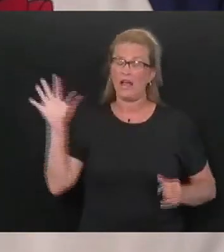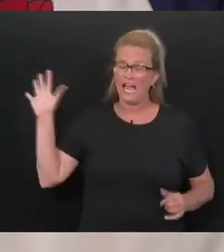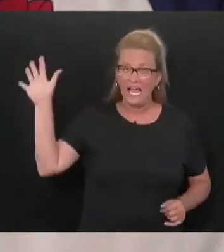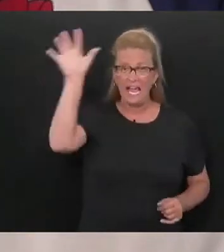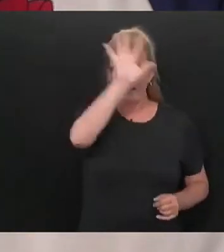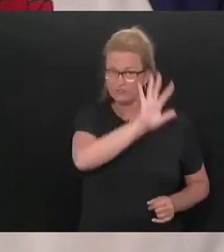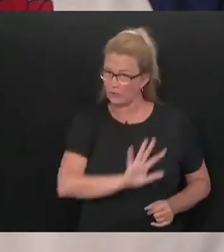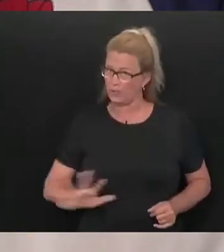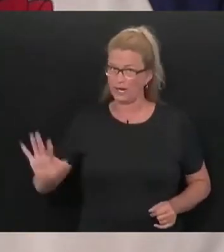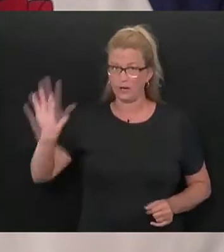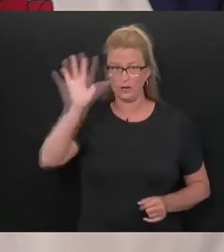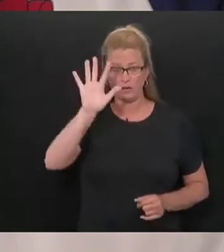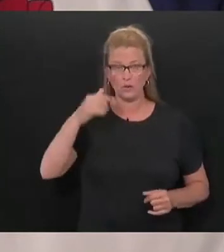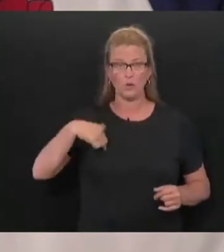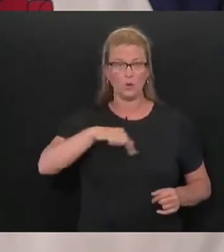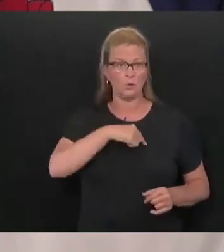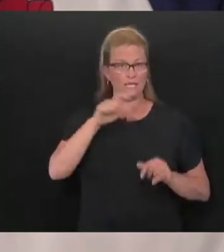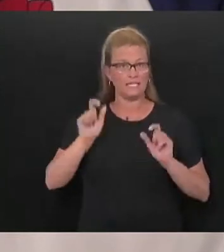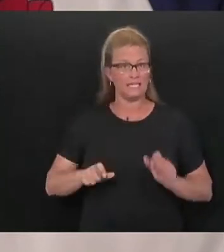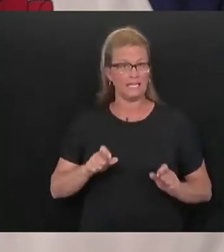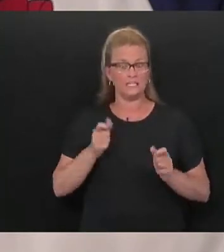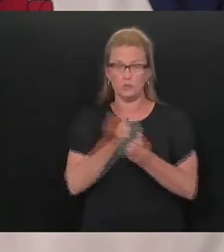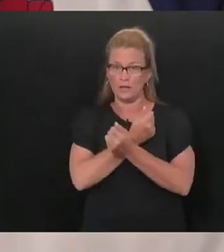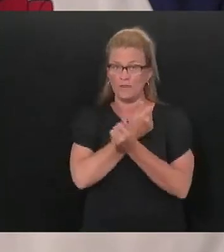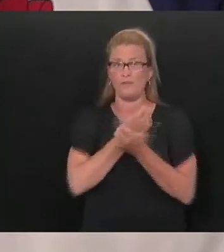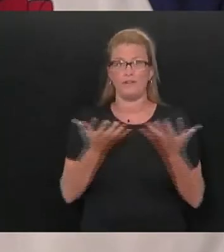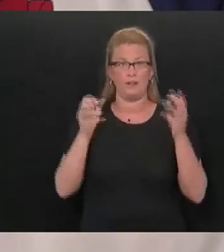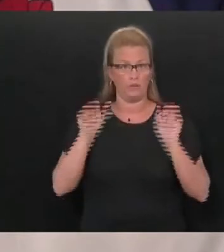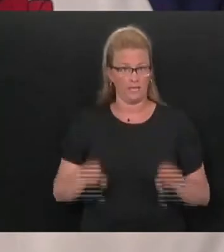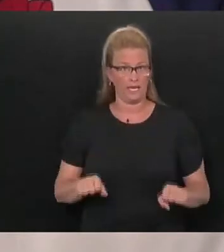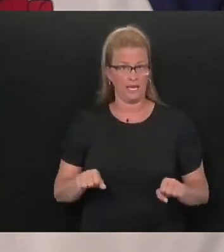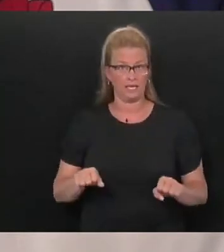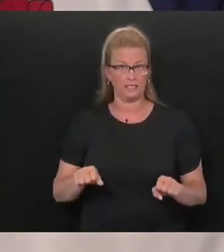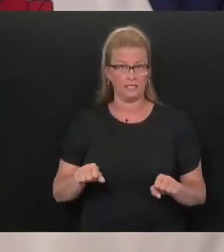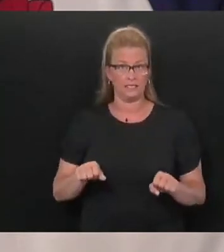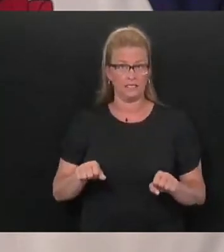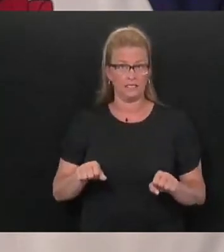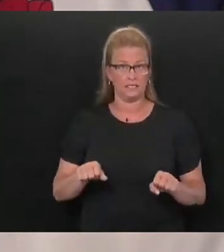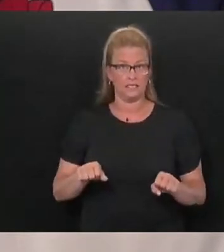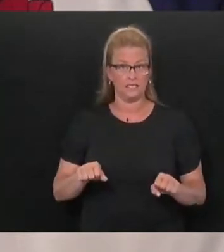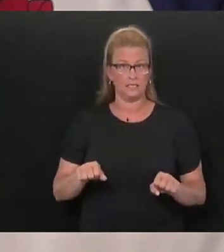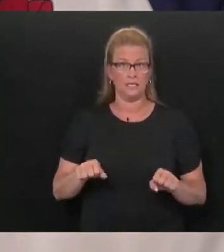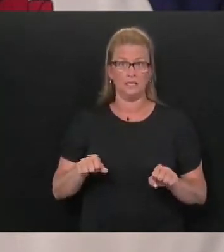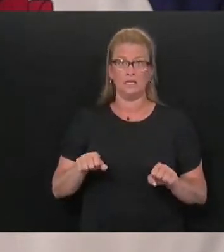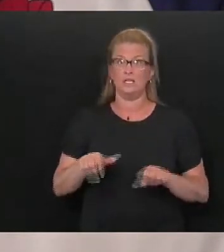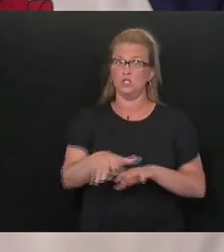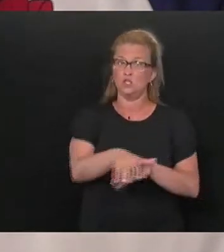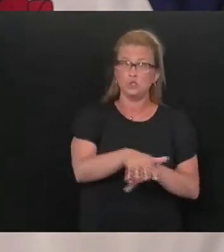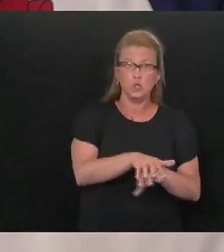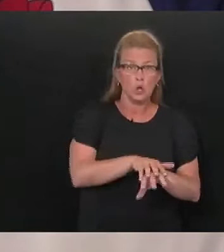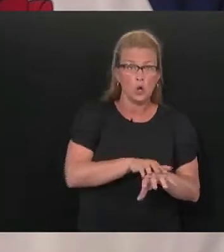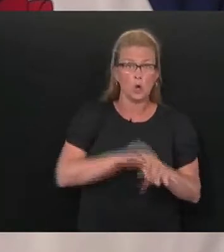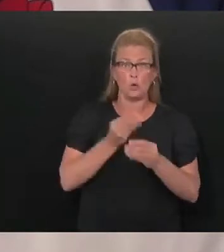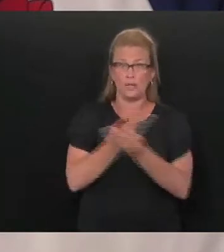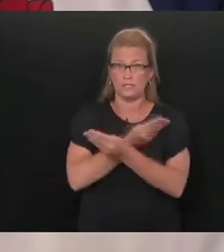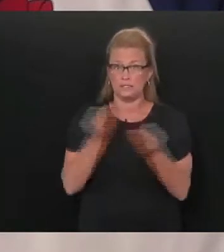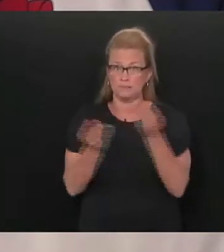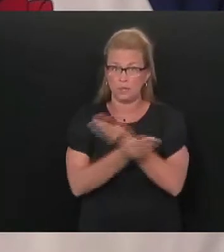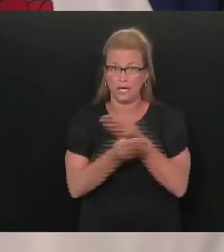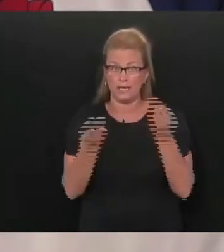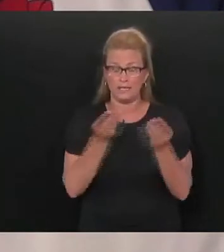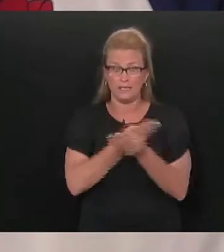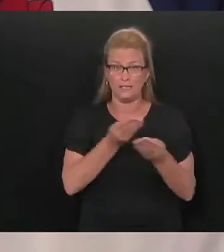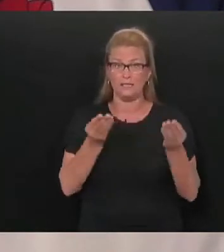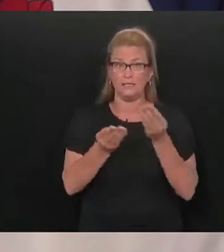do any and everything we possibly can to slow the virus, to slow the killer, in order